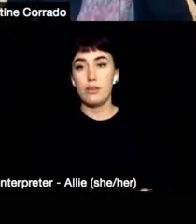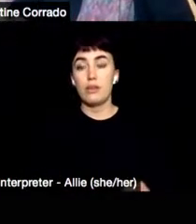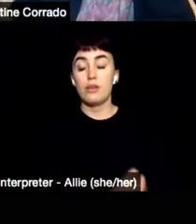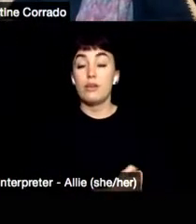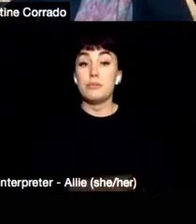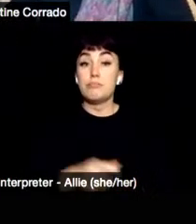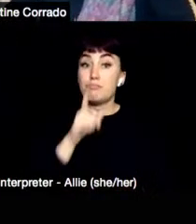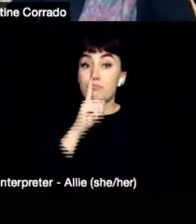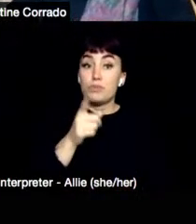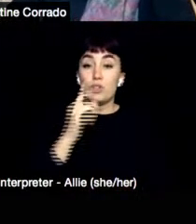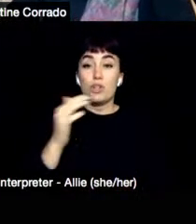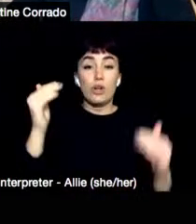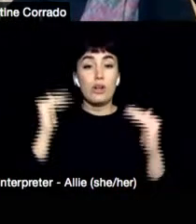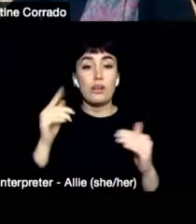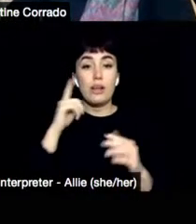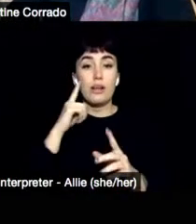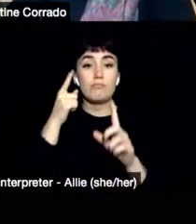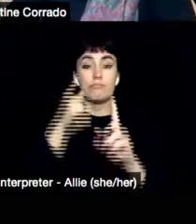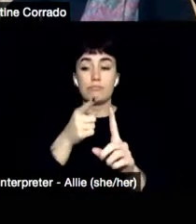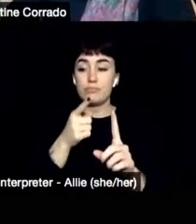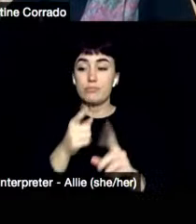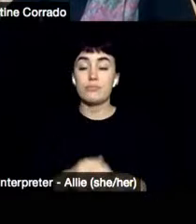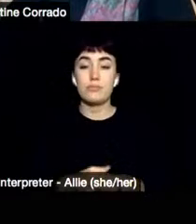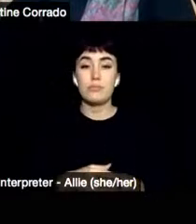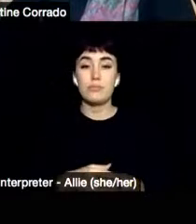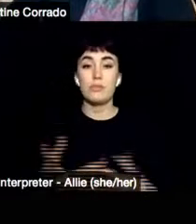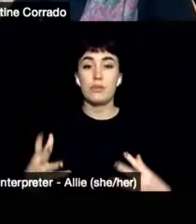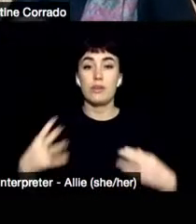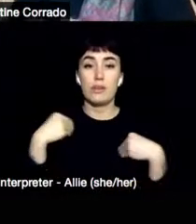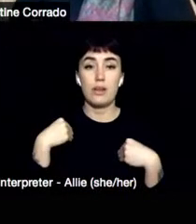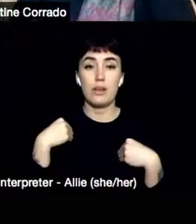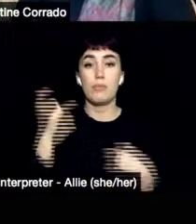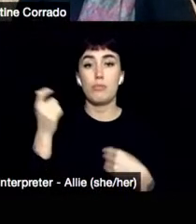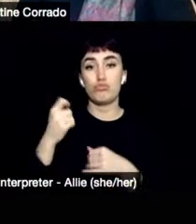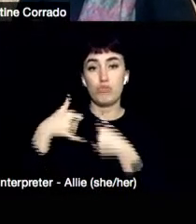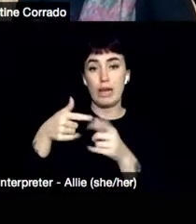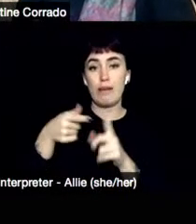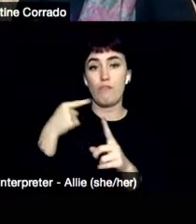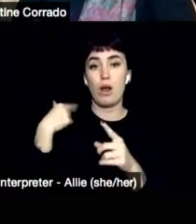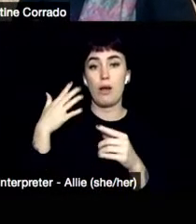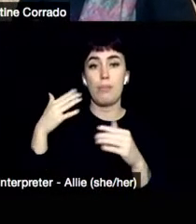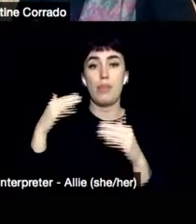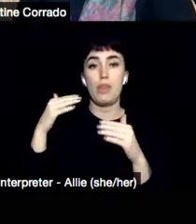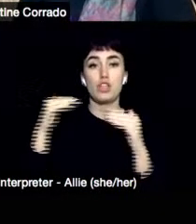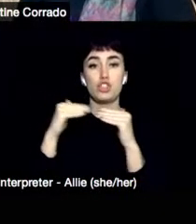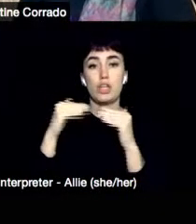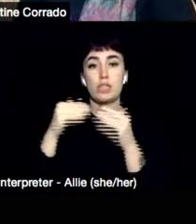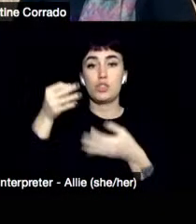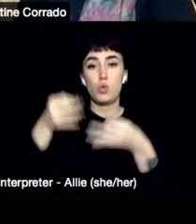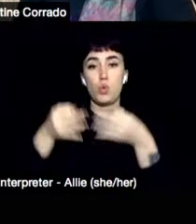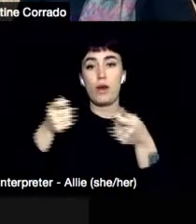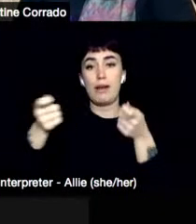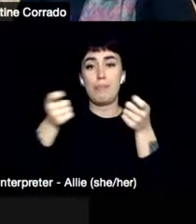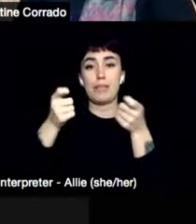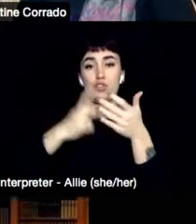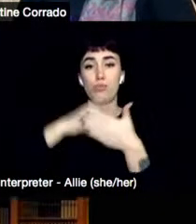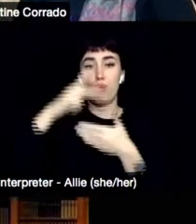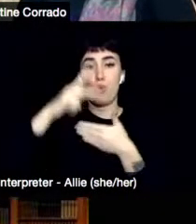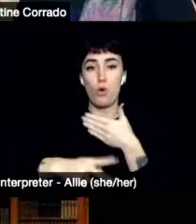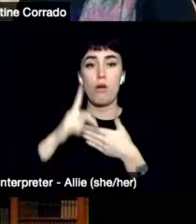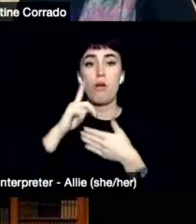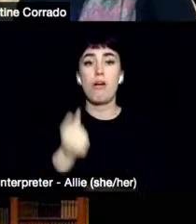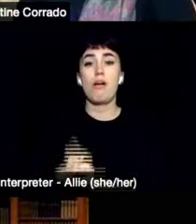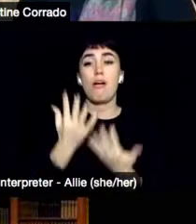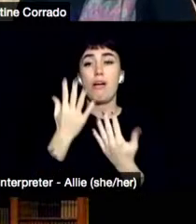Certainly, the next item seeks to accept a grant from the Justice Court Administration Program in the amount